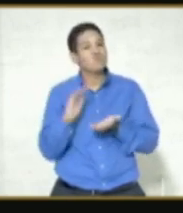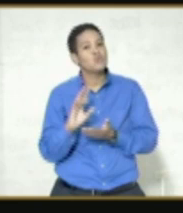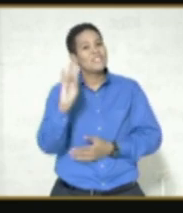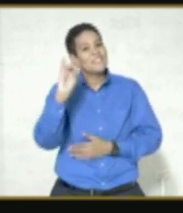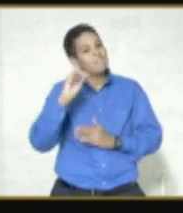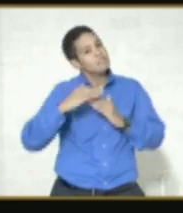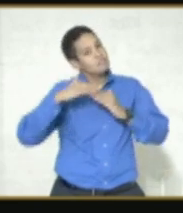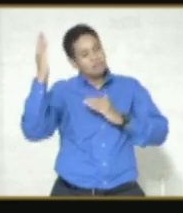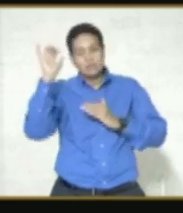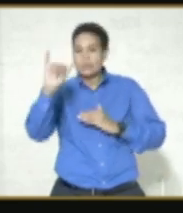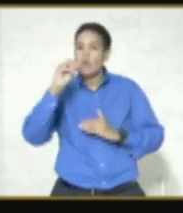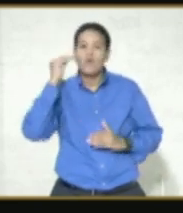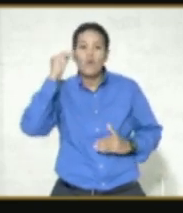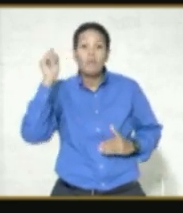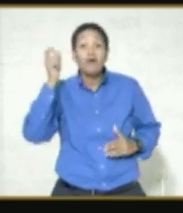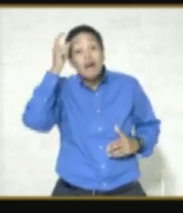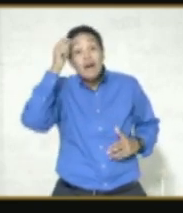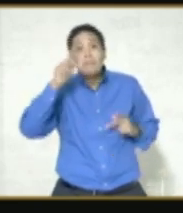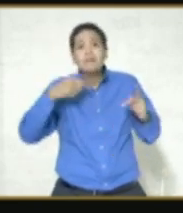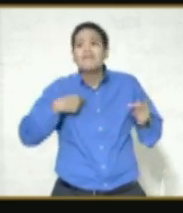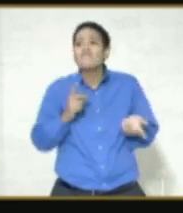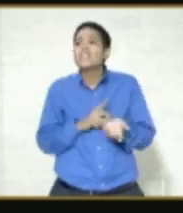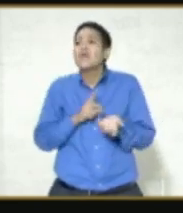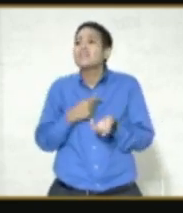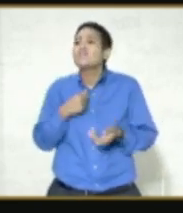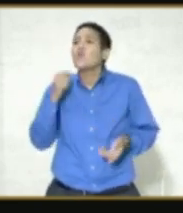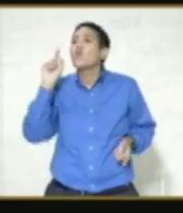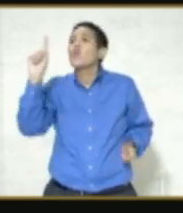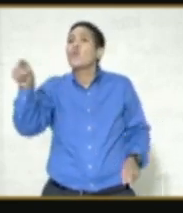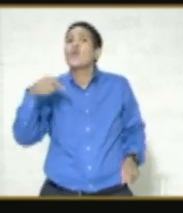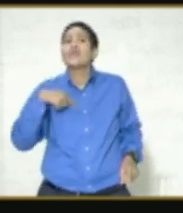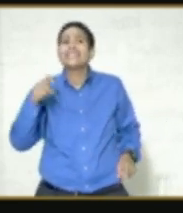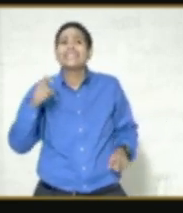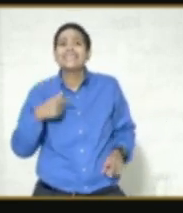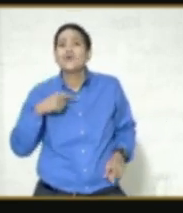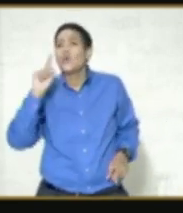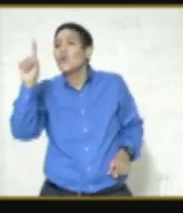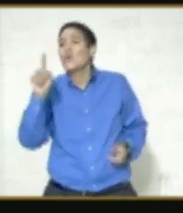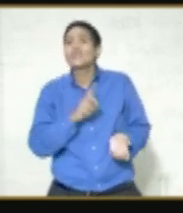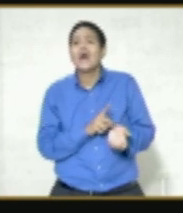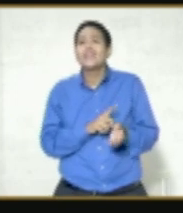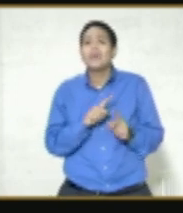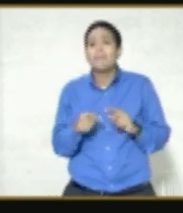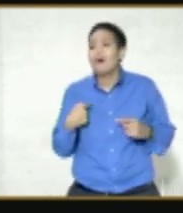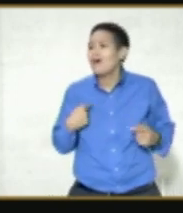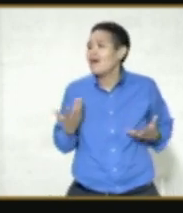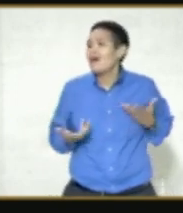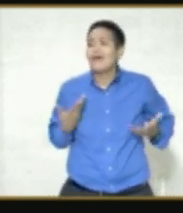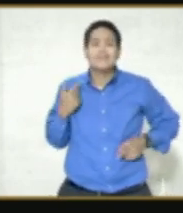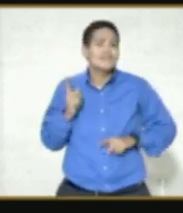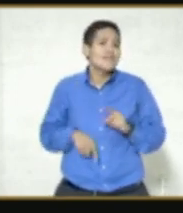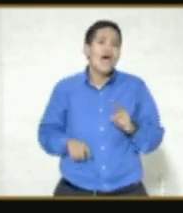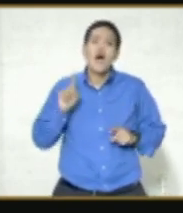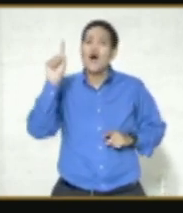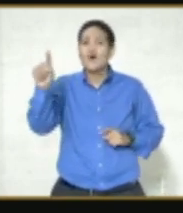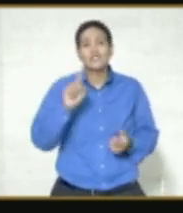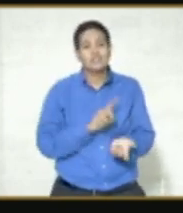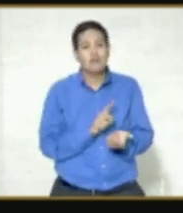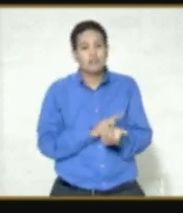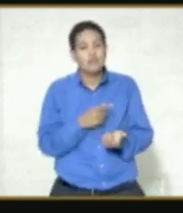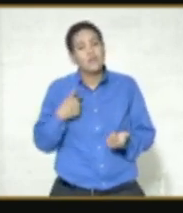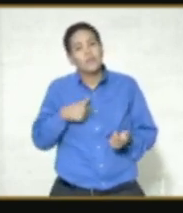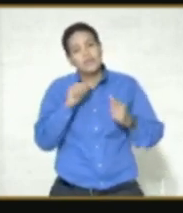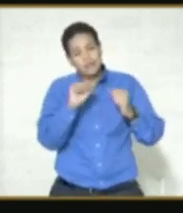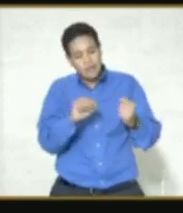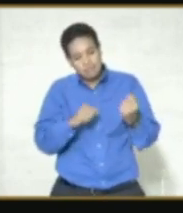have a medical appointment, needs to get to the doctor, but can't get to the doctor. We will be